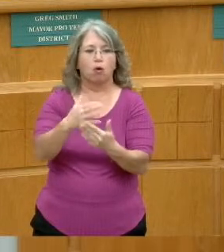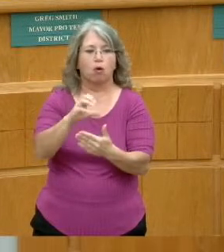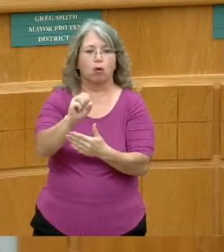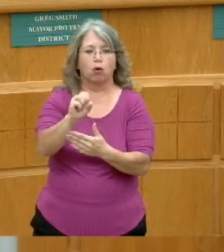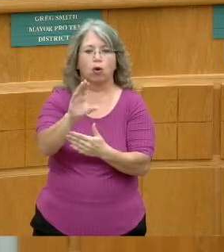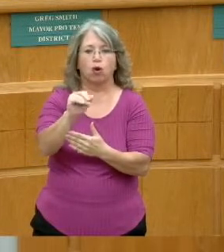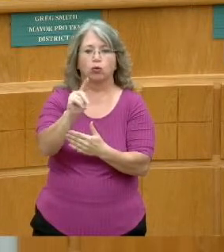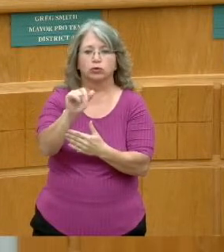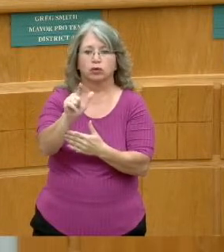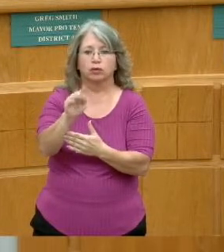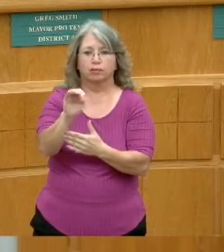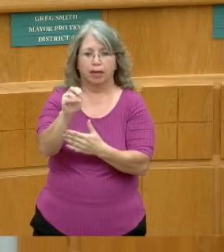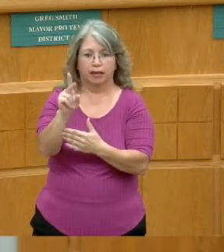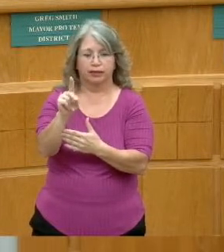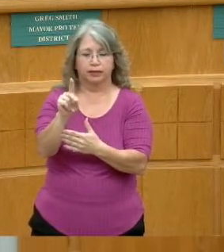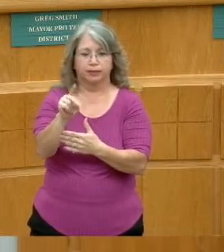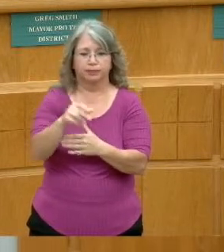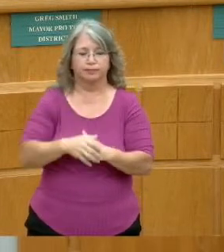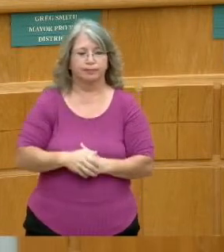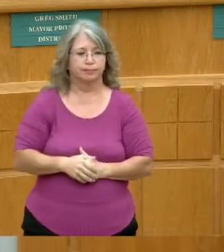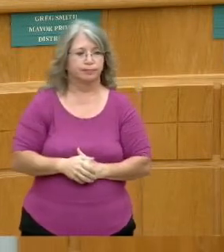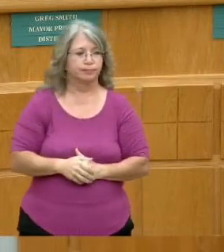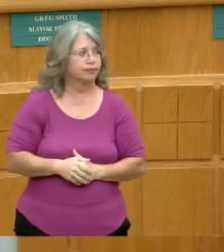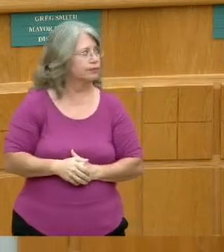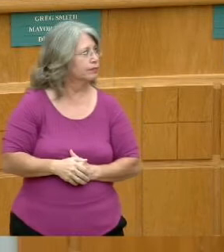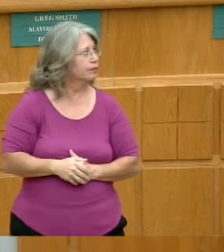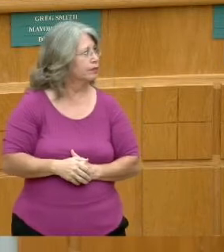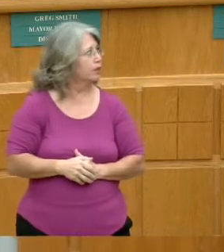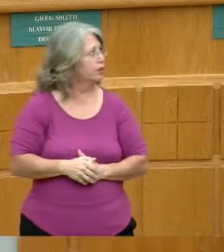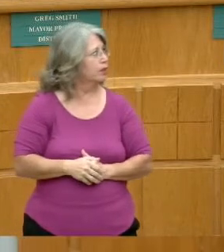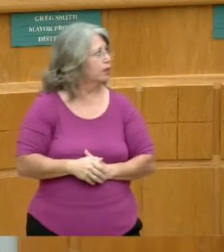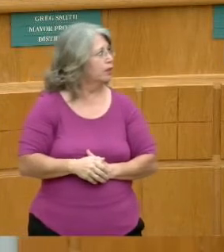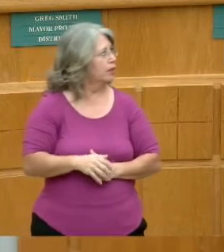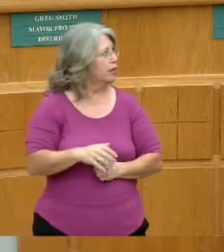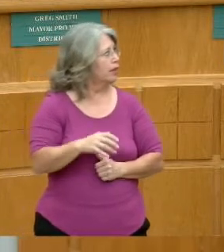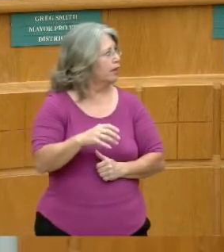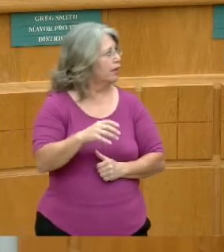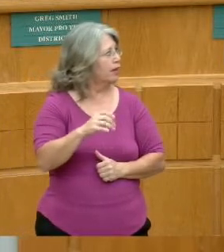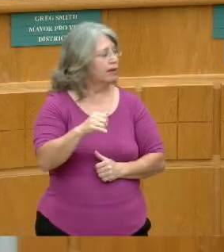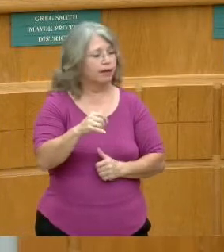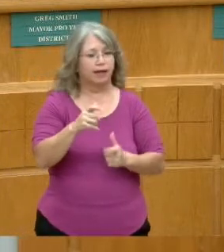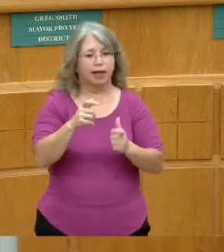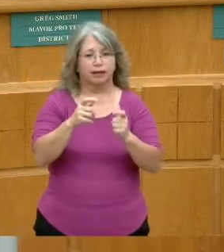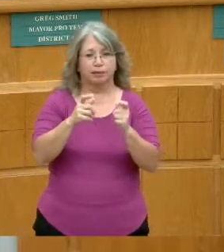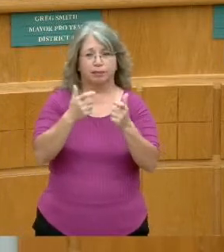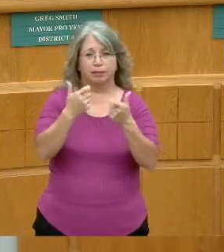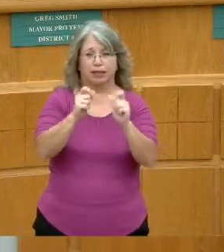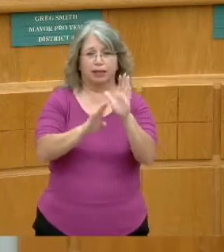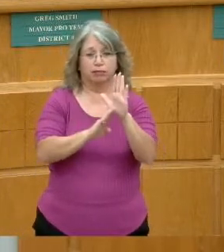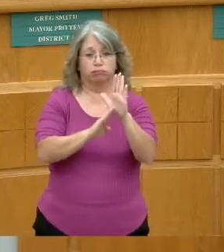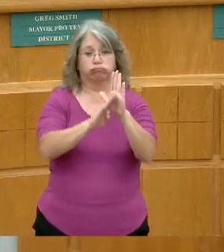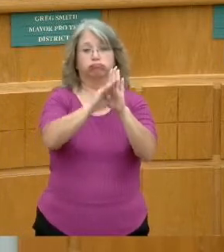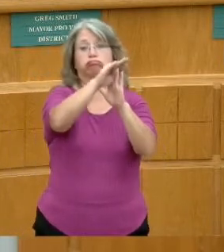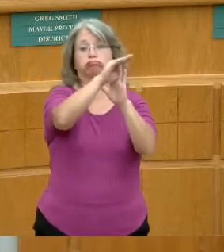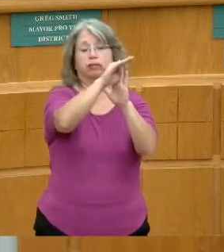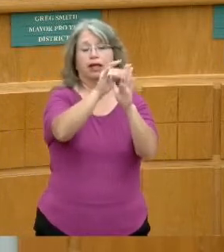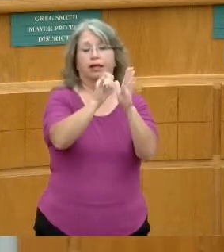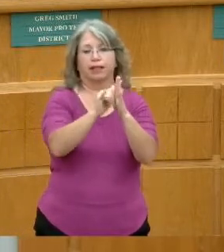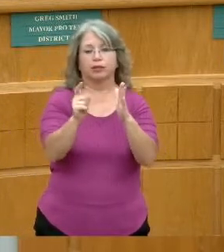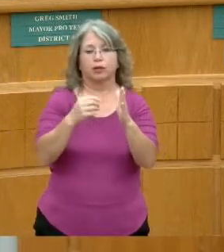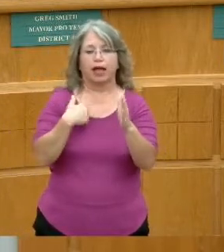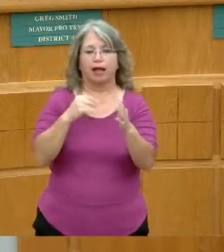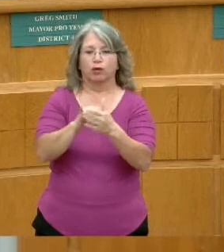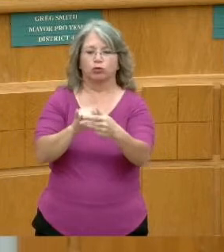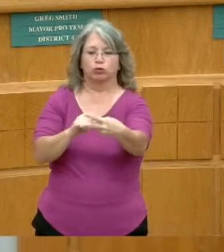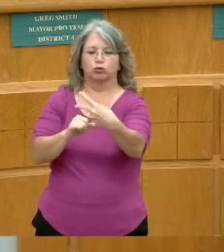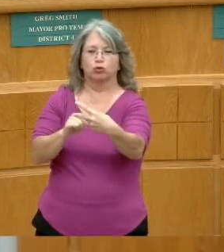And again, right here, the outbreaks show right there in that steep upswing in the cumulative number of cases and the active cases on